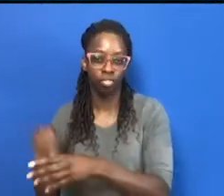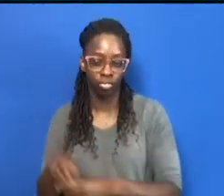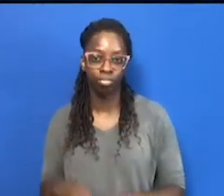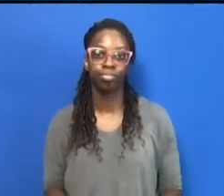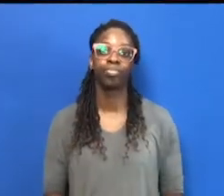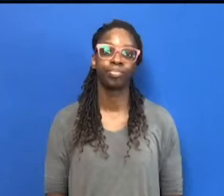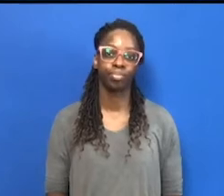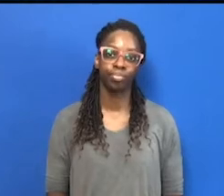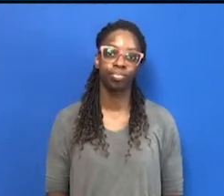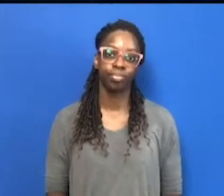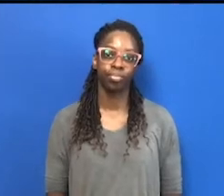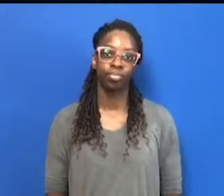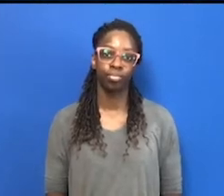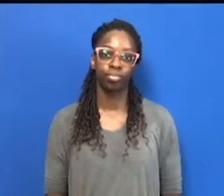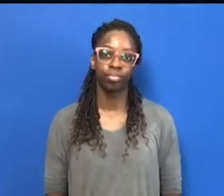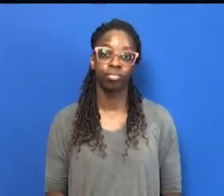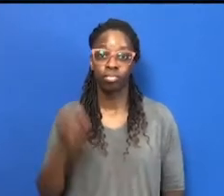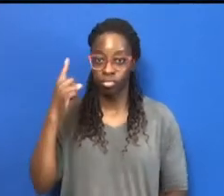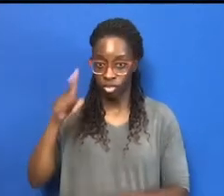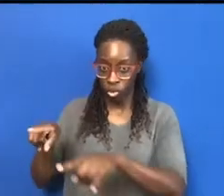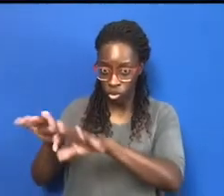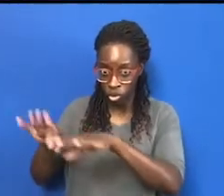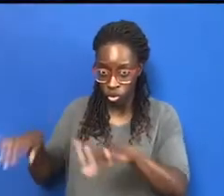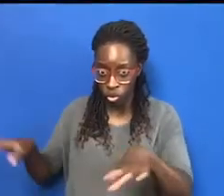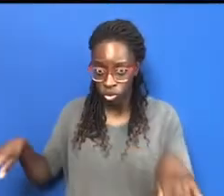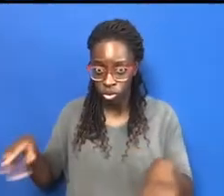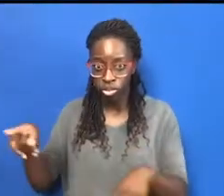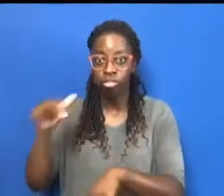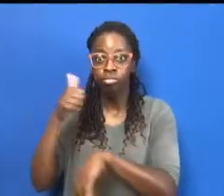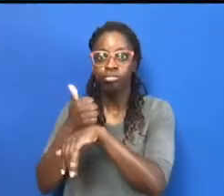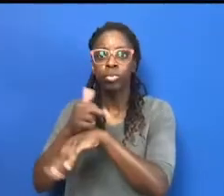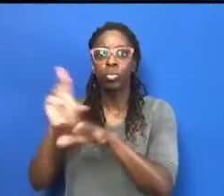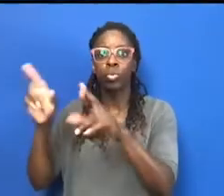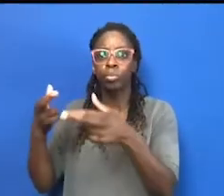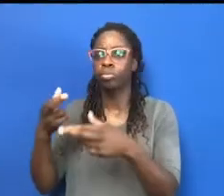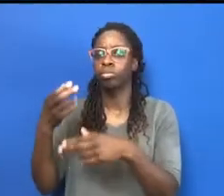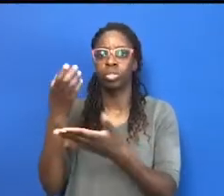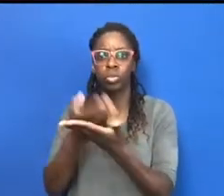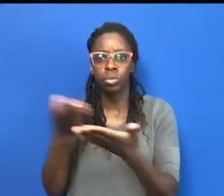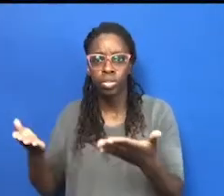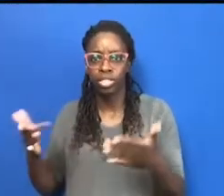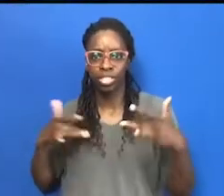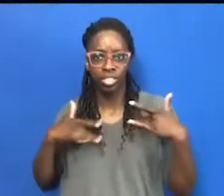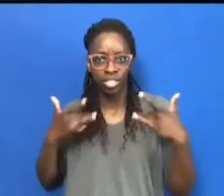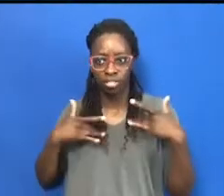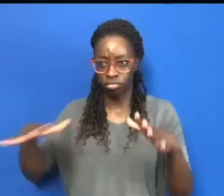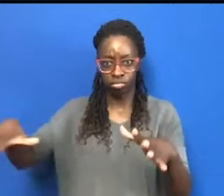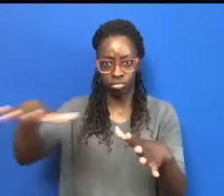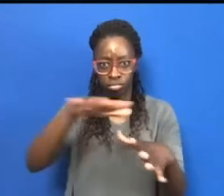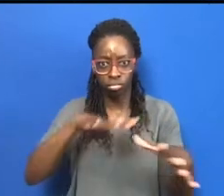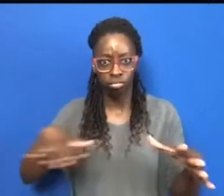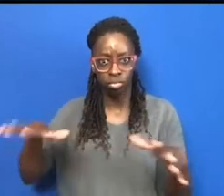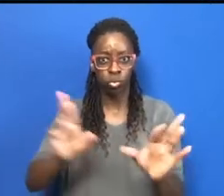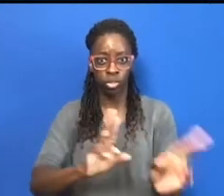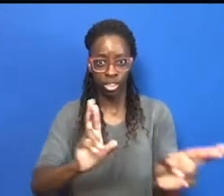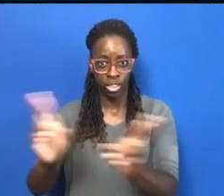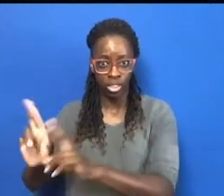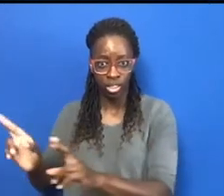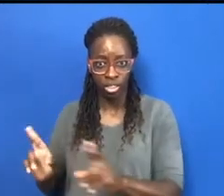routines are set up, the room set up, the equipment we have, how an activity is done, the length of time for